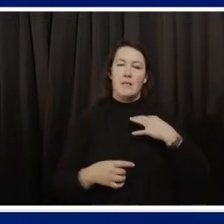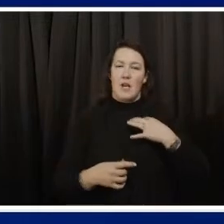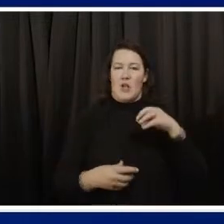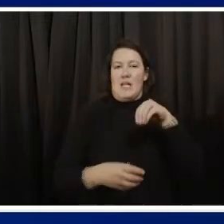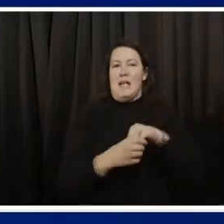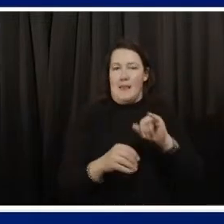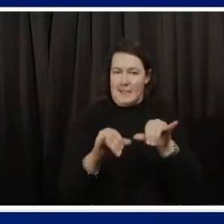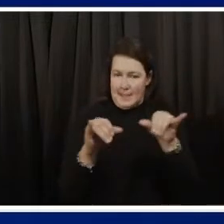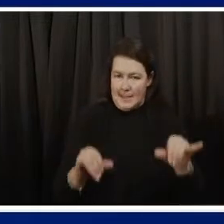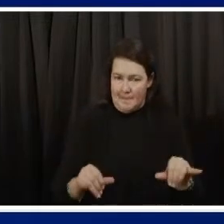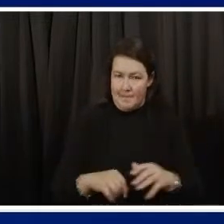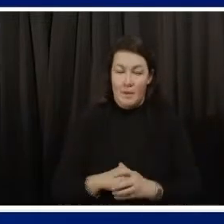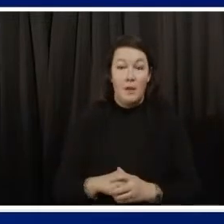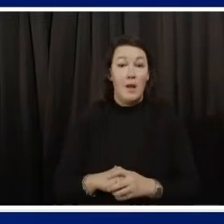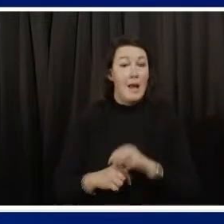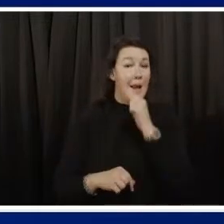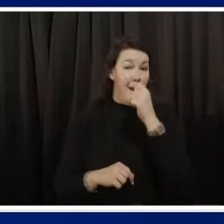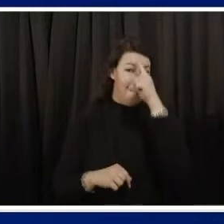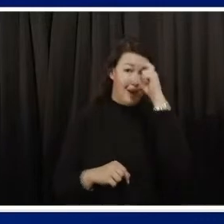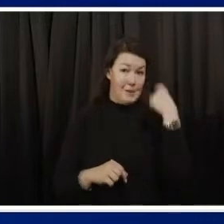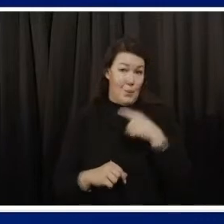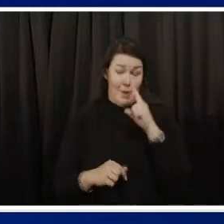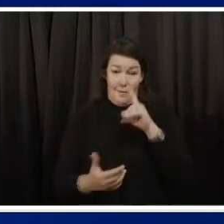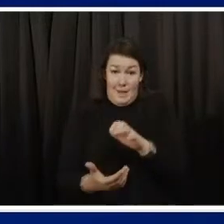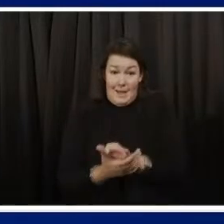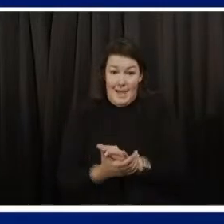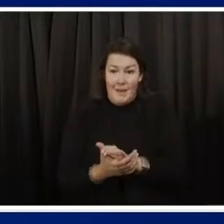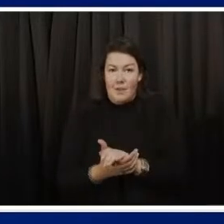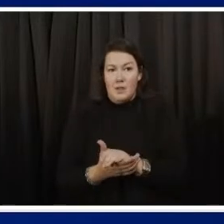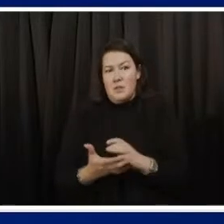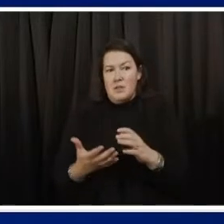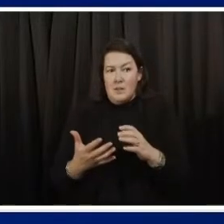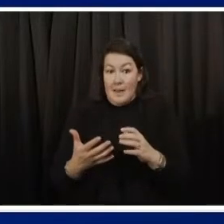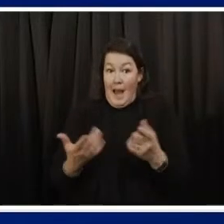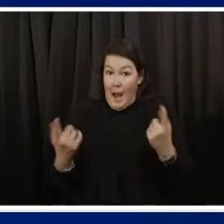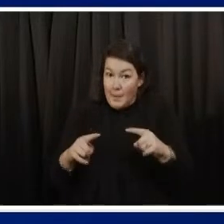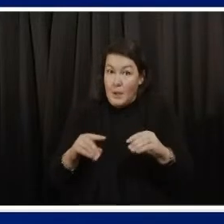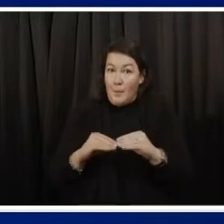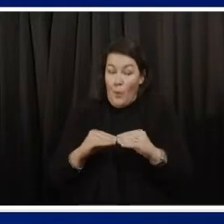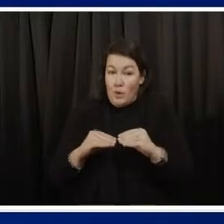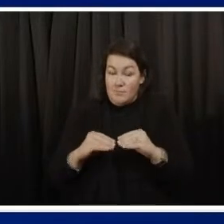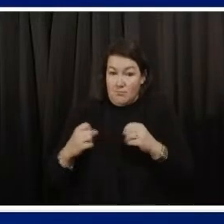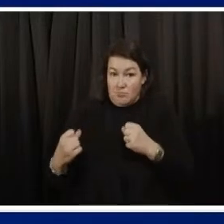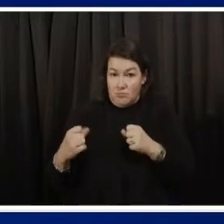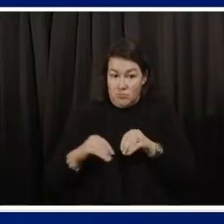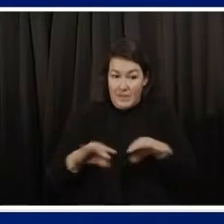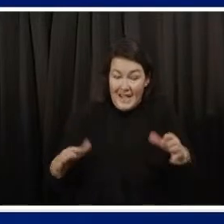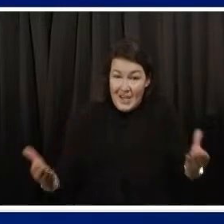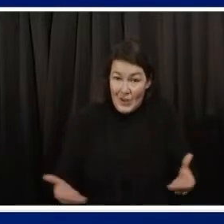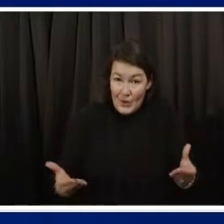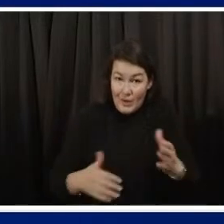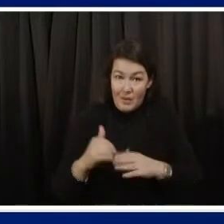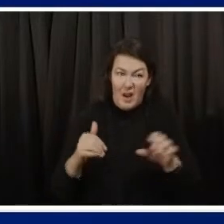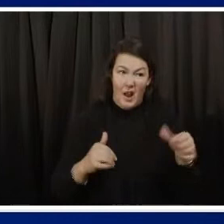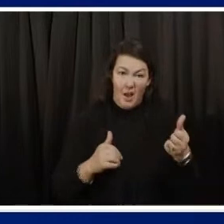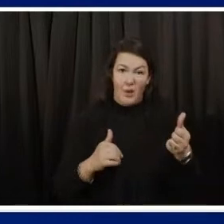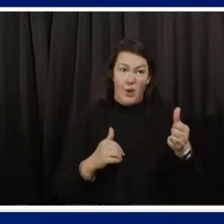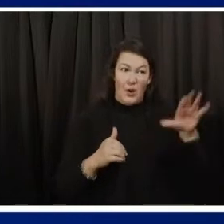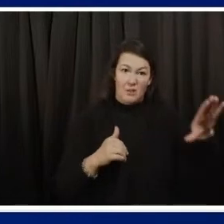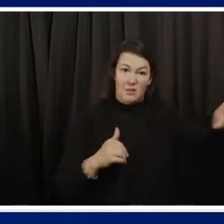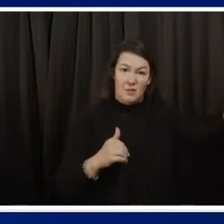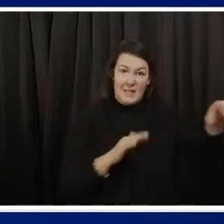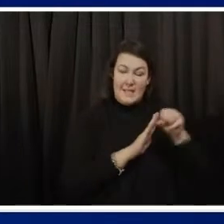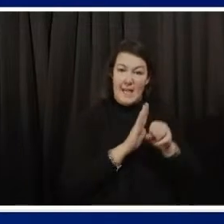This is obviously not because we believe that more transmission is occurring here in Colorado than other parts of the country. We do believe that we have a